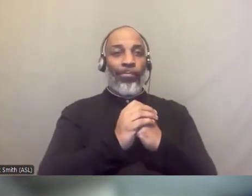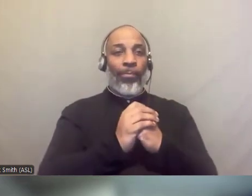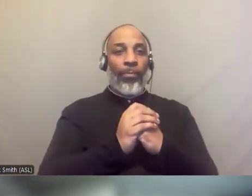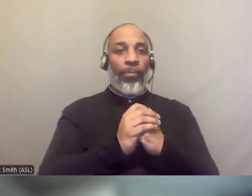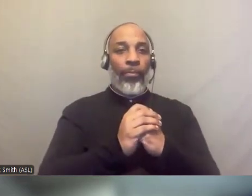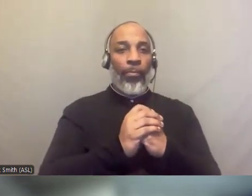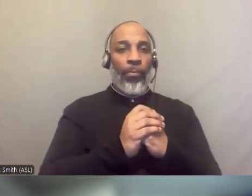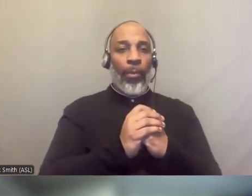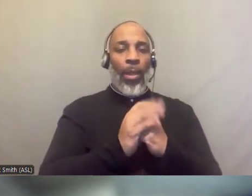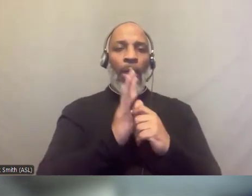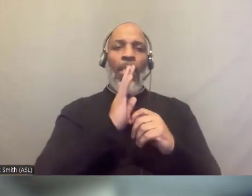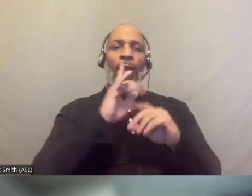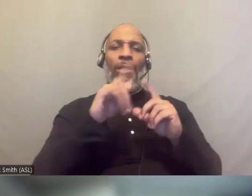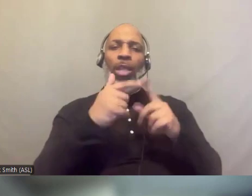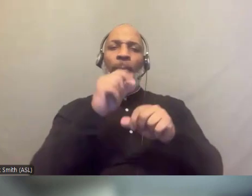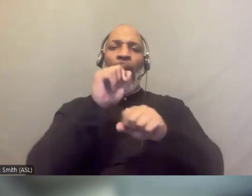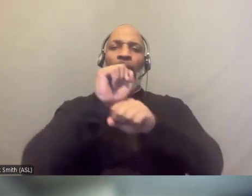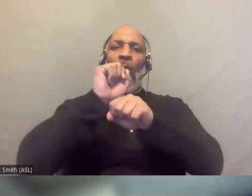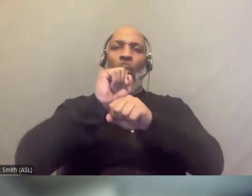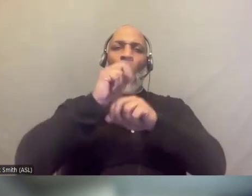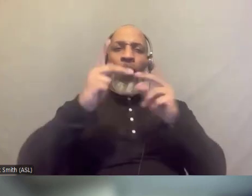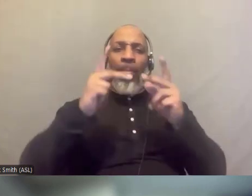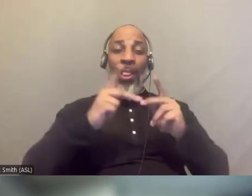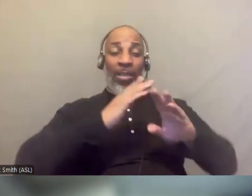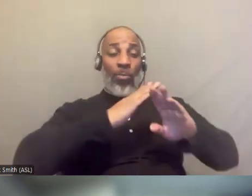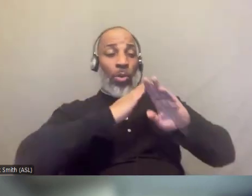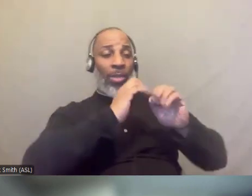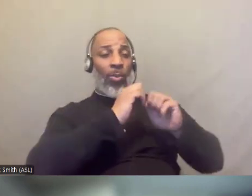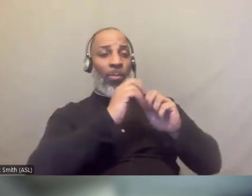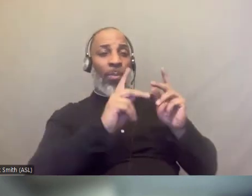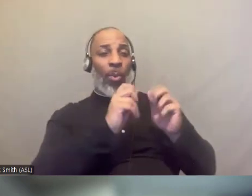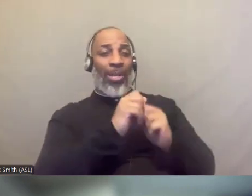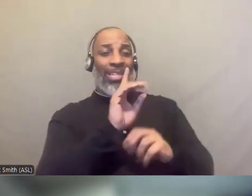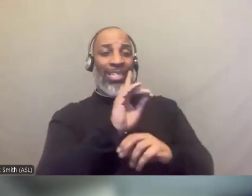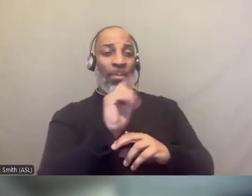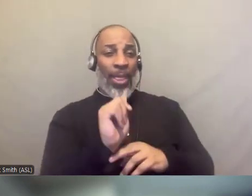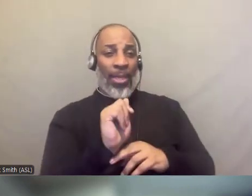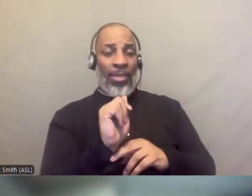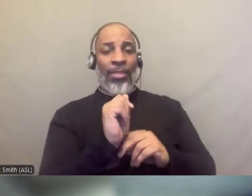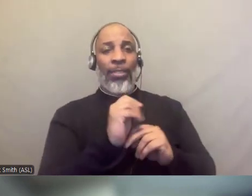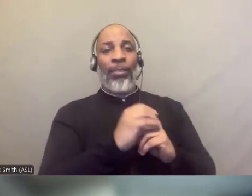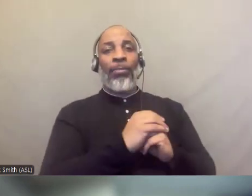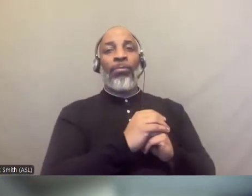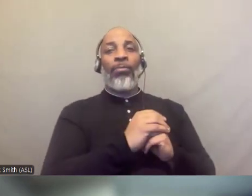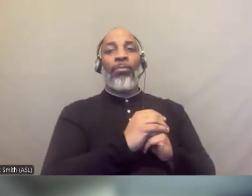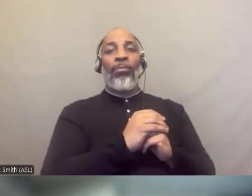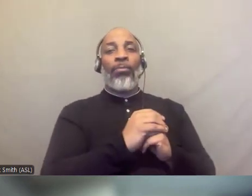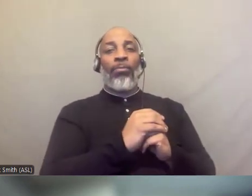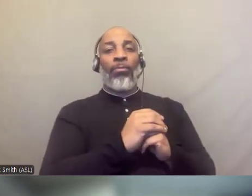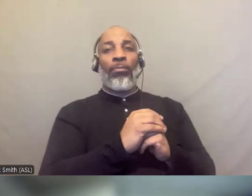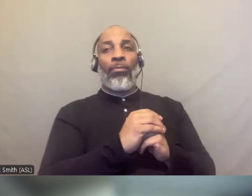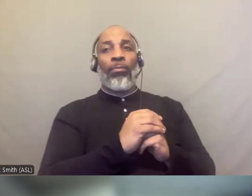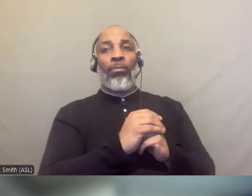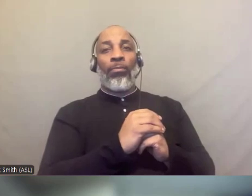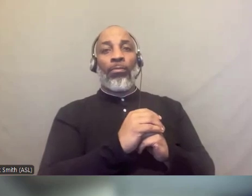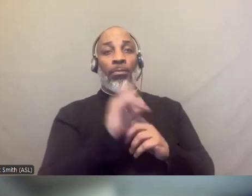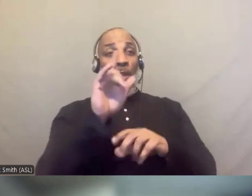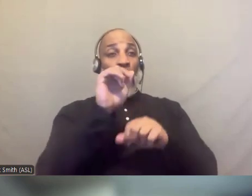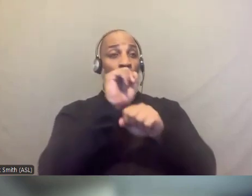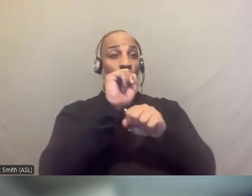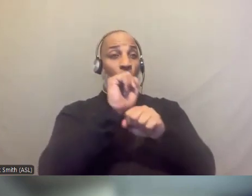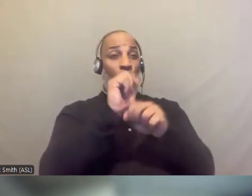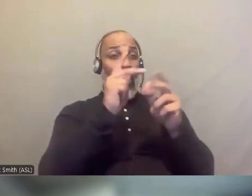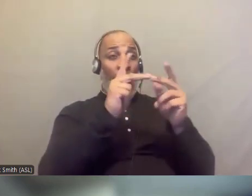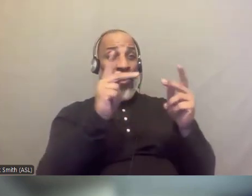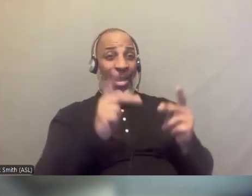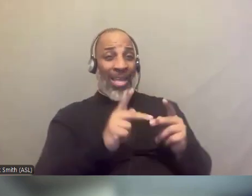So let's talk about some workplace protections for people with disability. When we The workplace protections